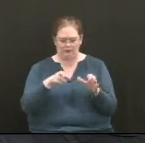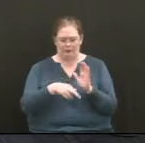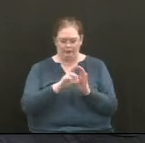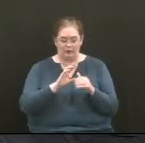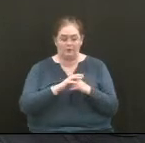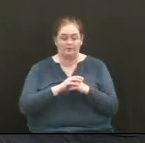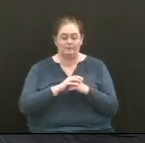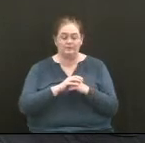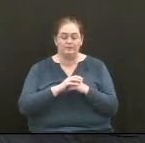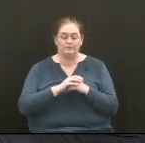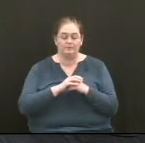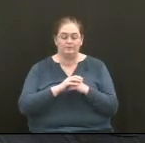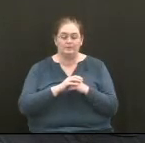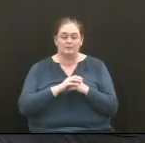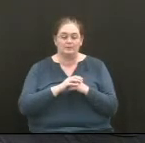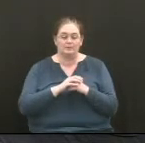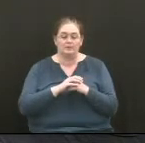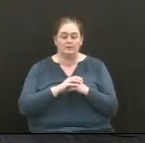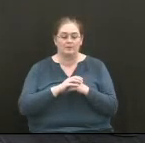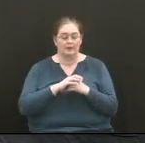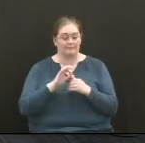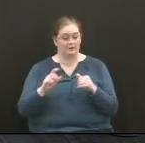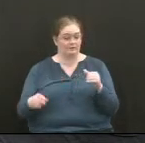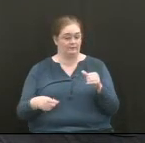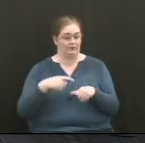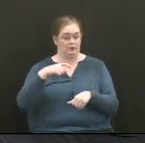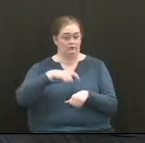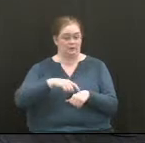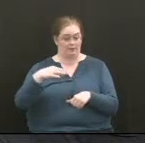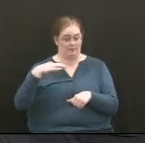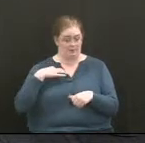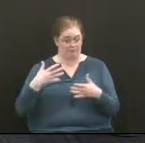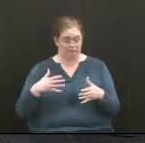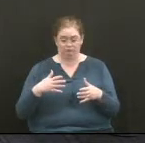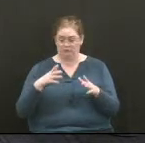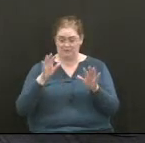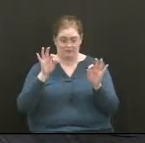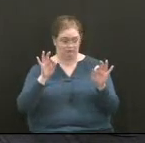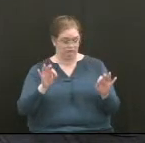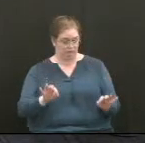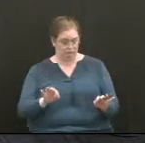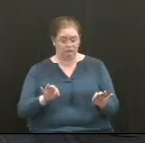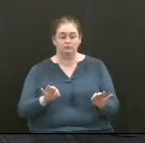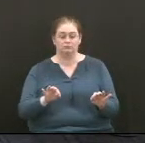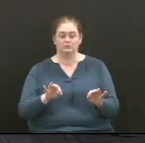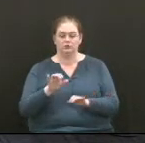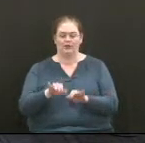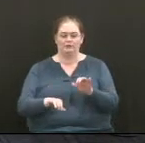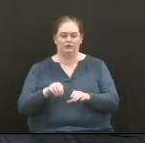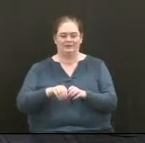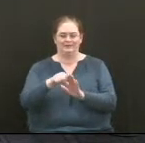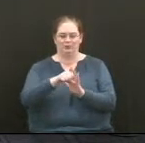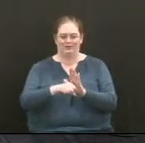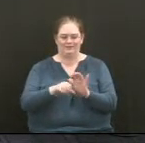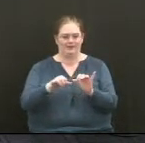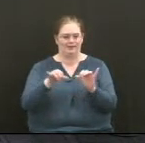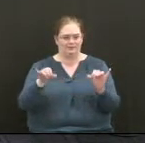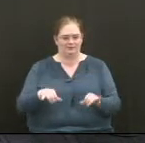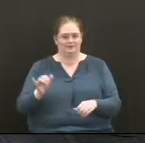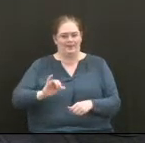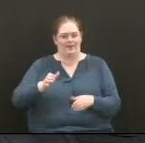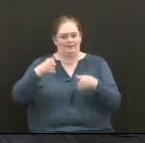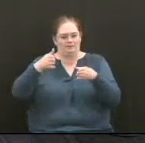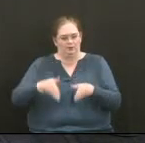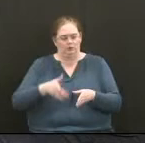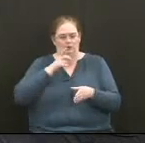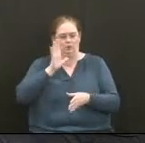review. If this is the first application you've put in, if everything checks out, you're entered in the state system as